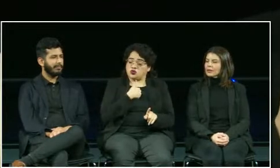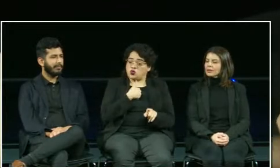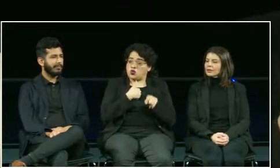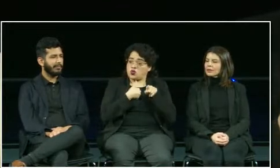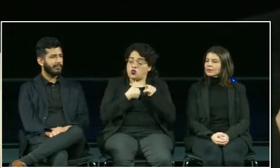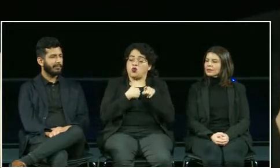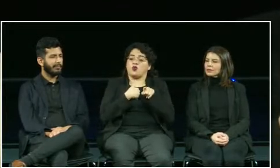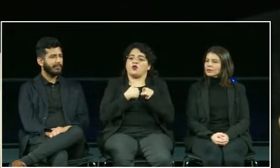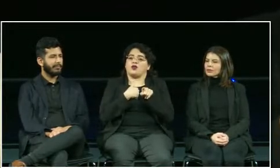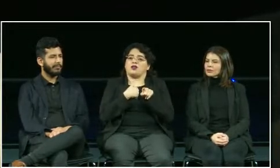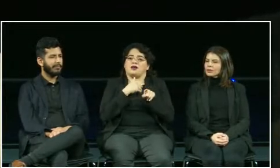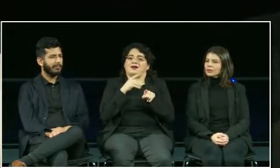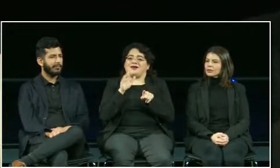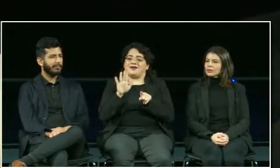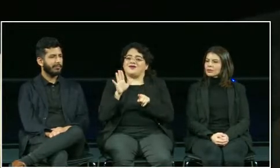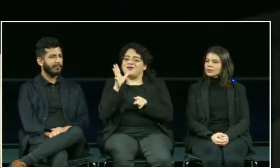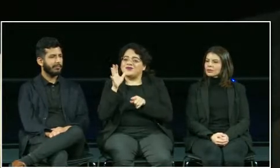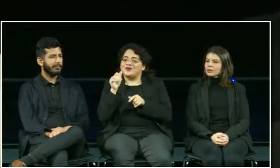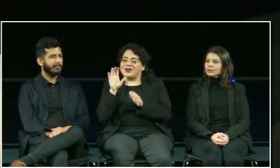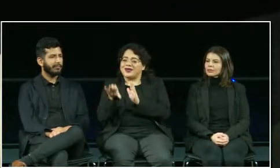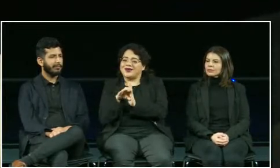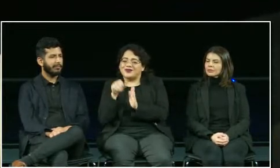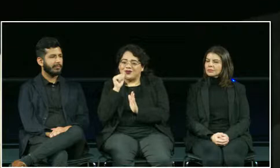in that bird and will live there forever.